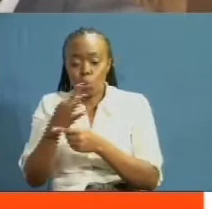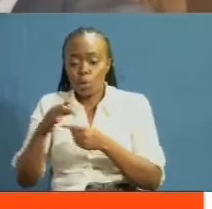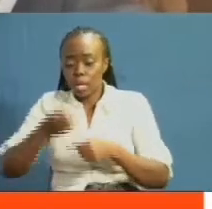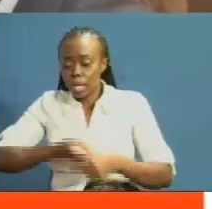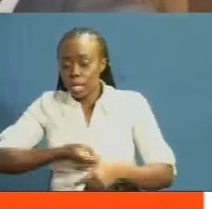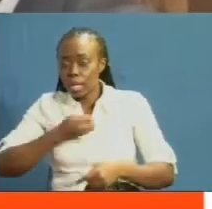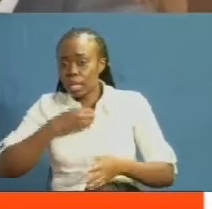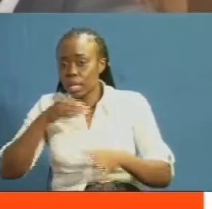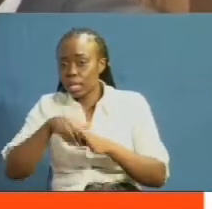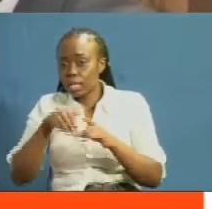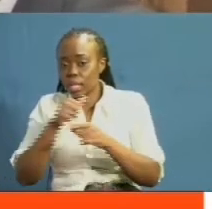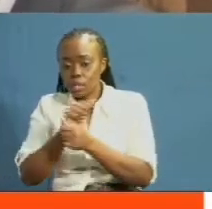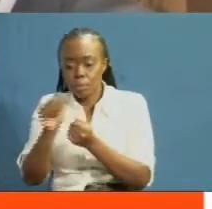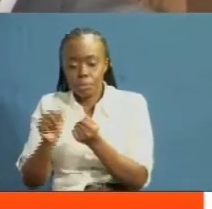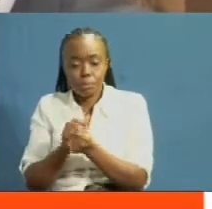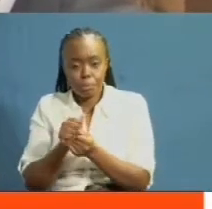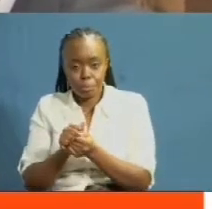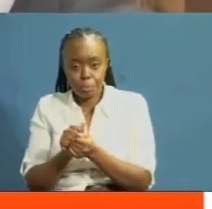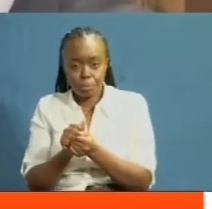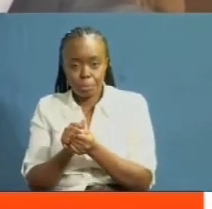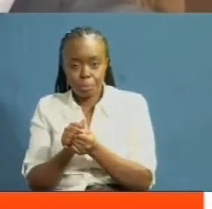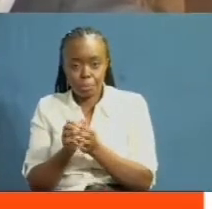in the troubled area.